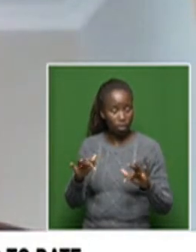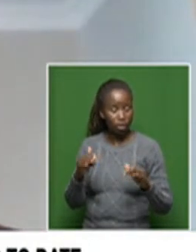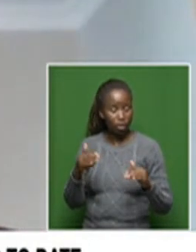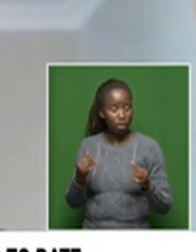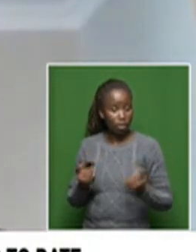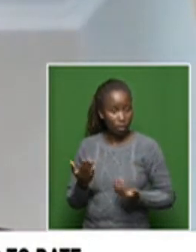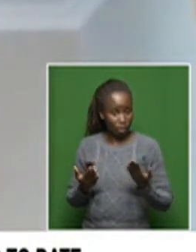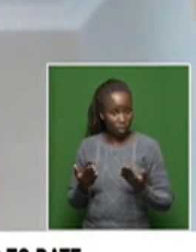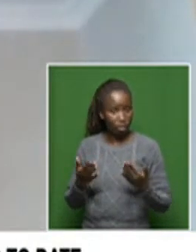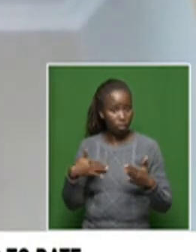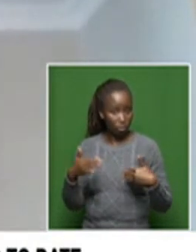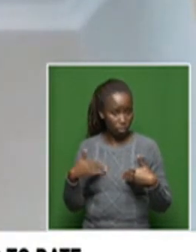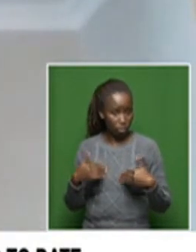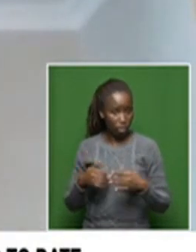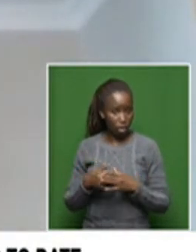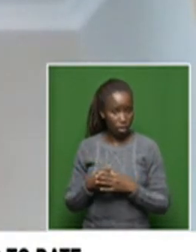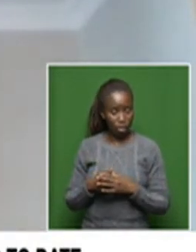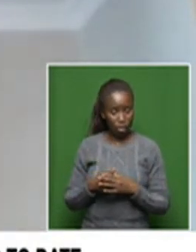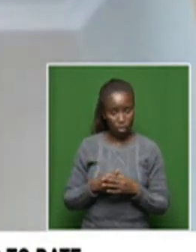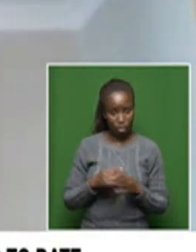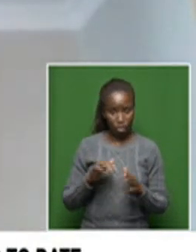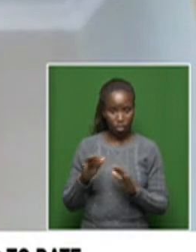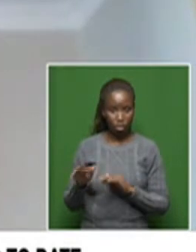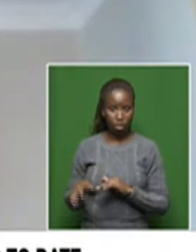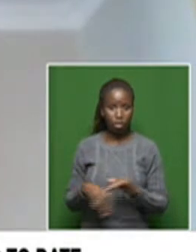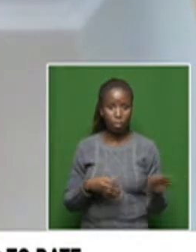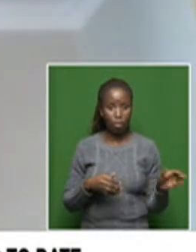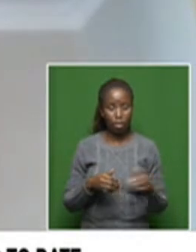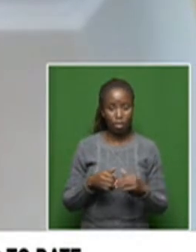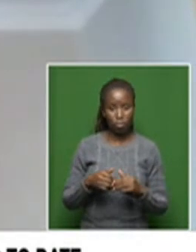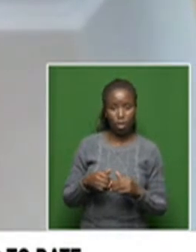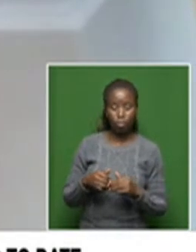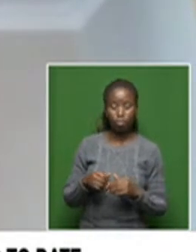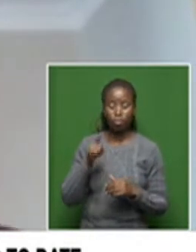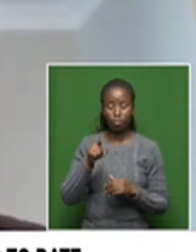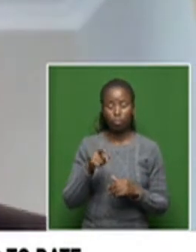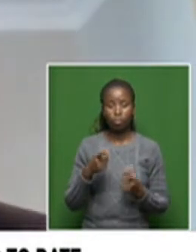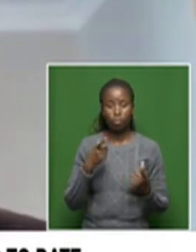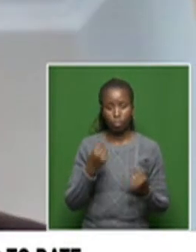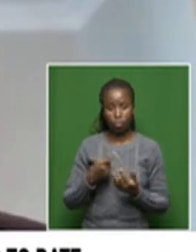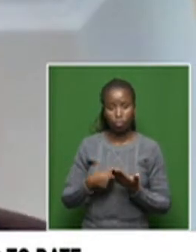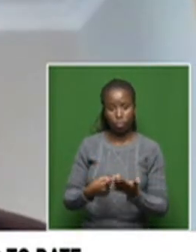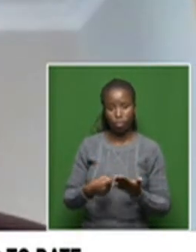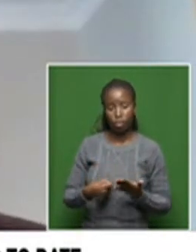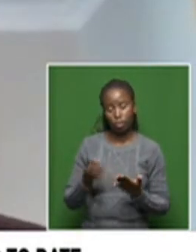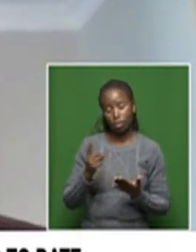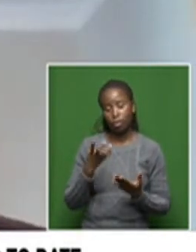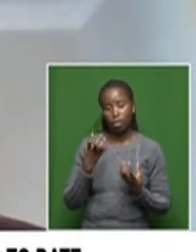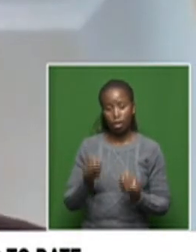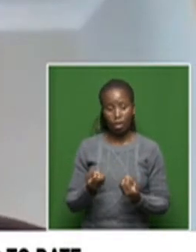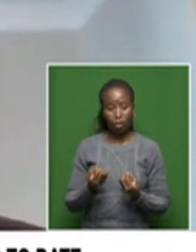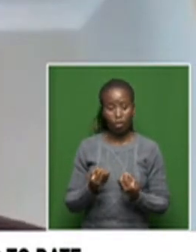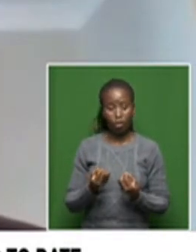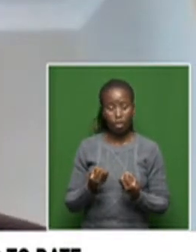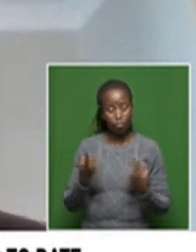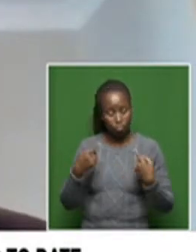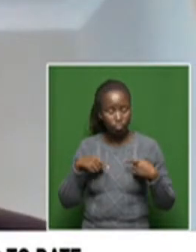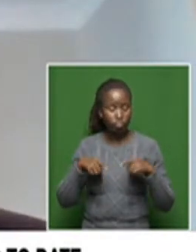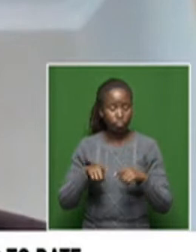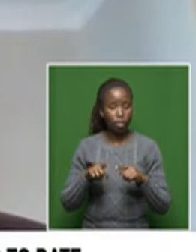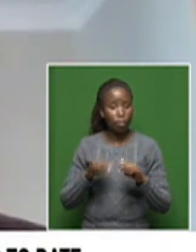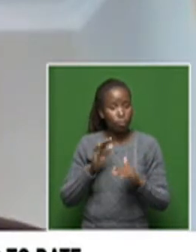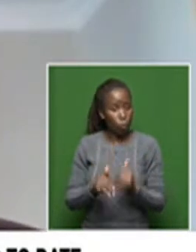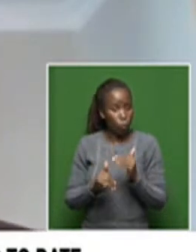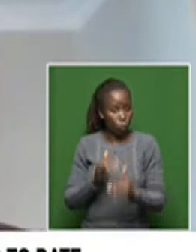with GEMS. So I think maybe I should stop at that point just to say that there are a lot of parallel processes.